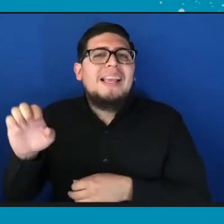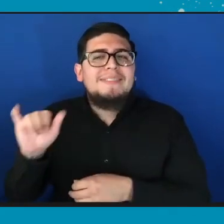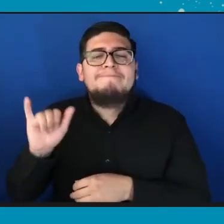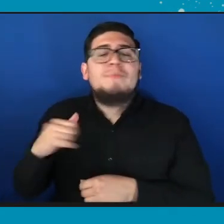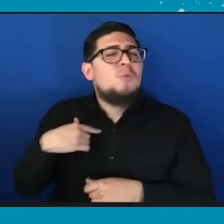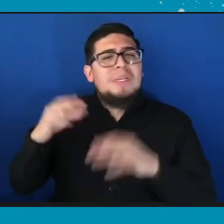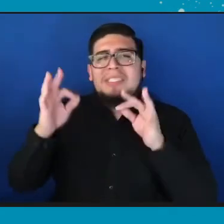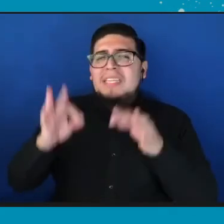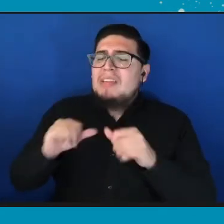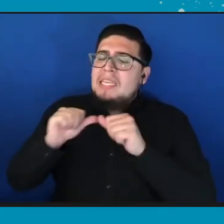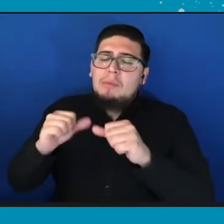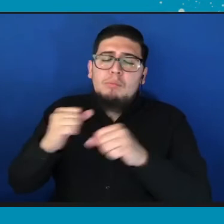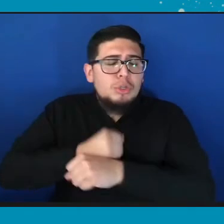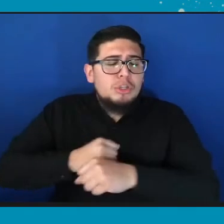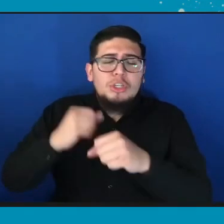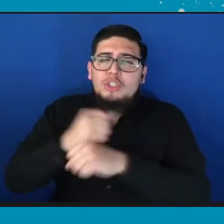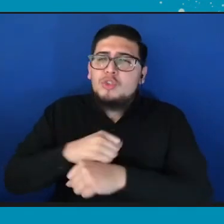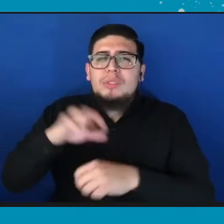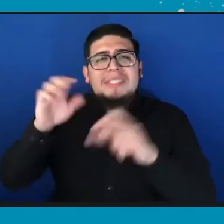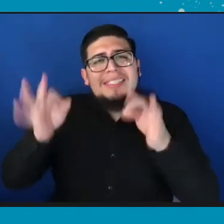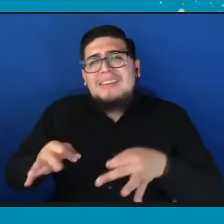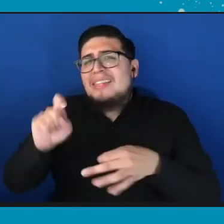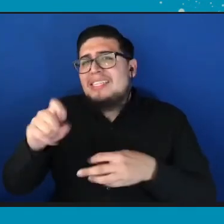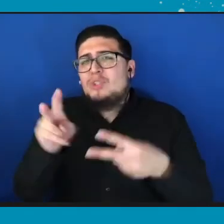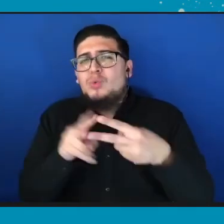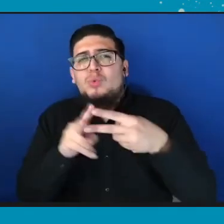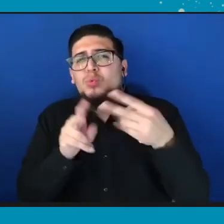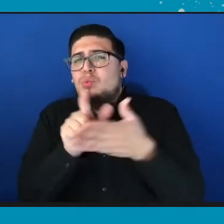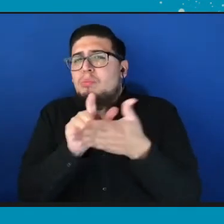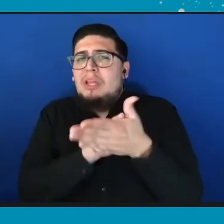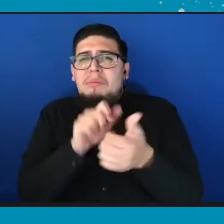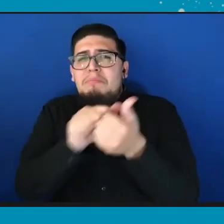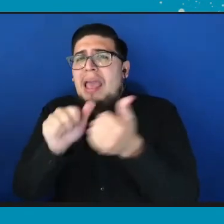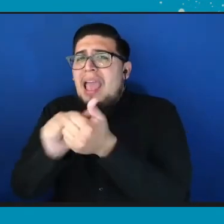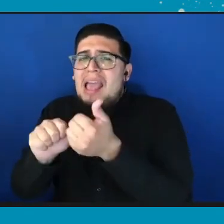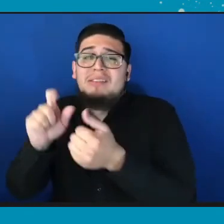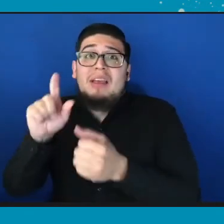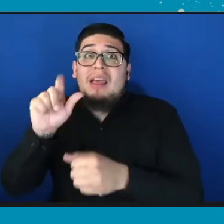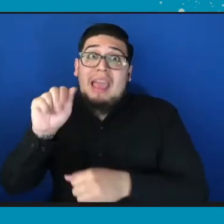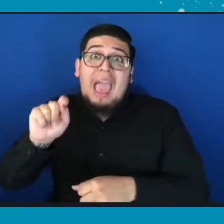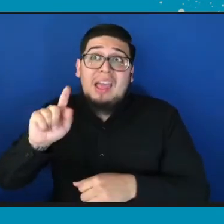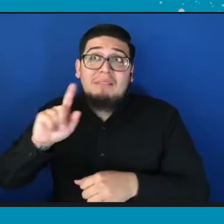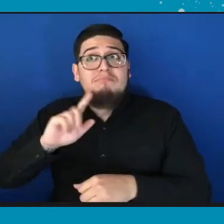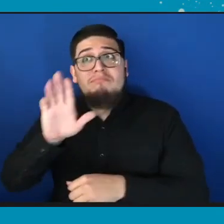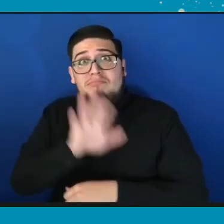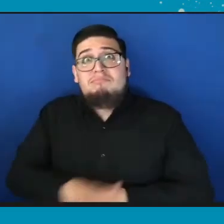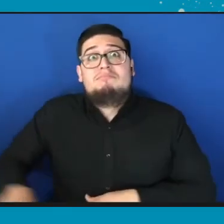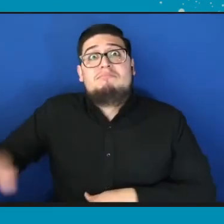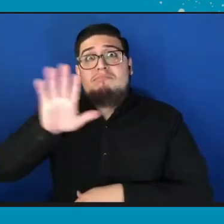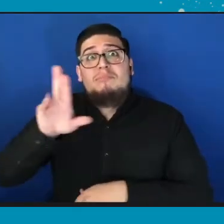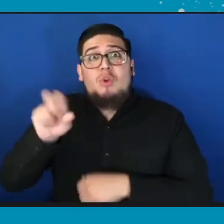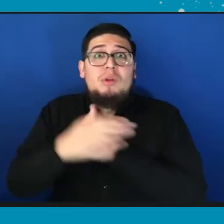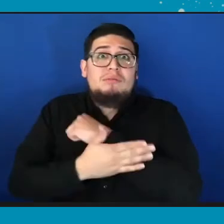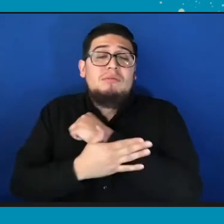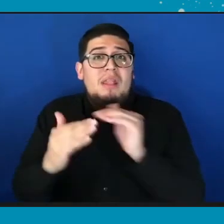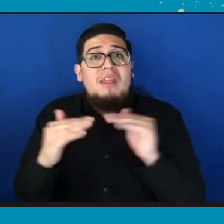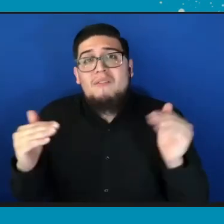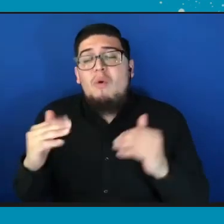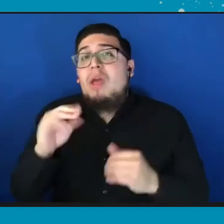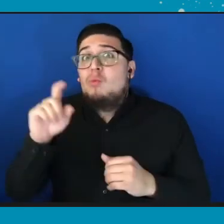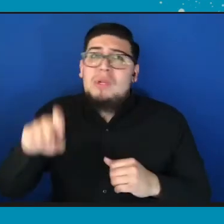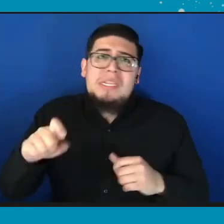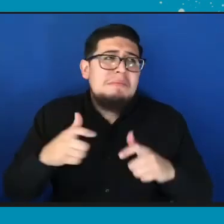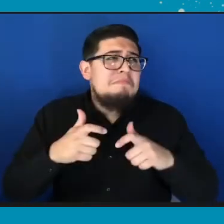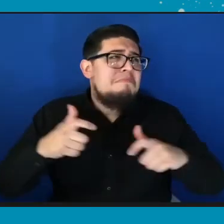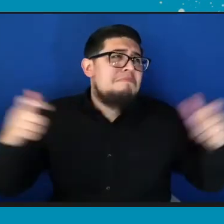those 2 pieces of legislation to pass at the national level, and we definitely need mass protests and resistance in the streets to